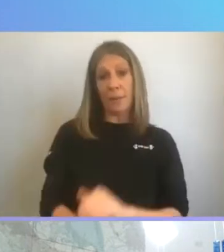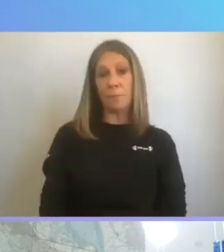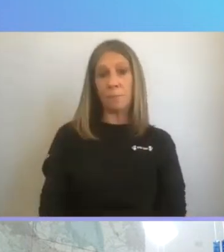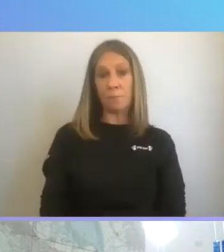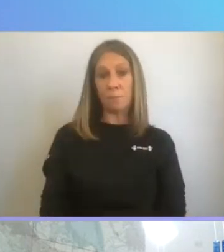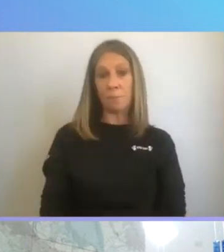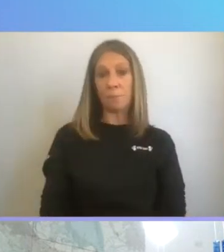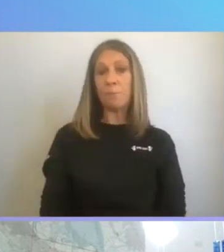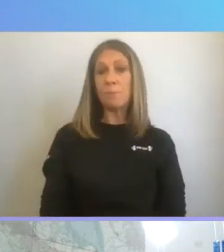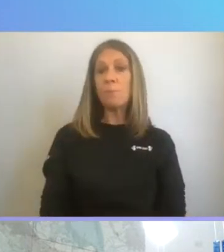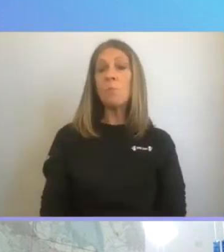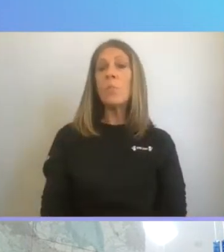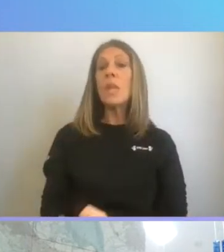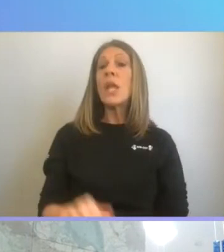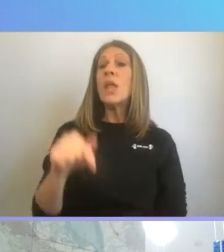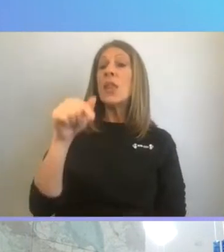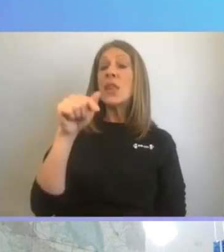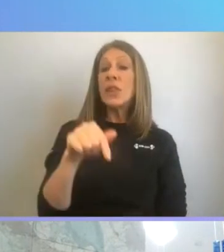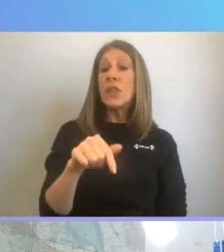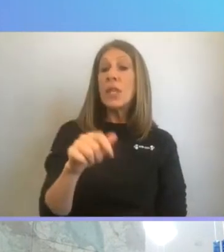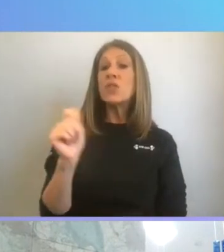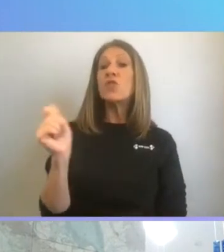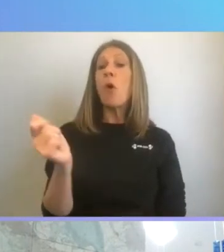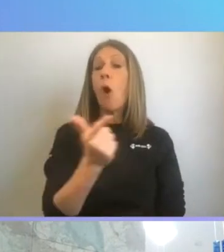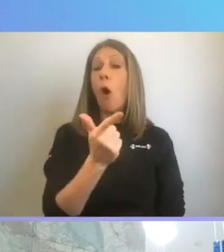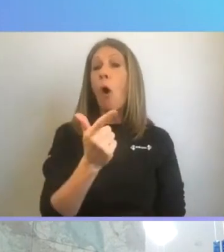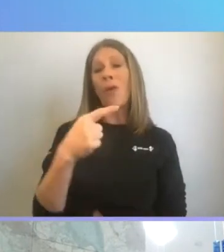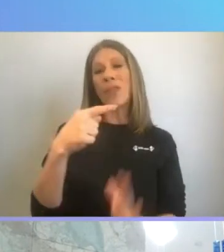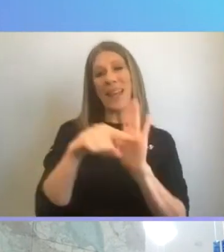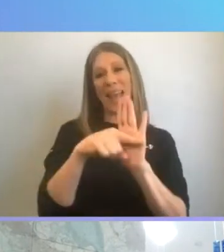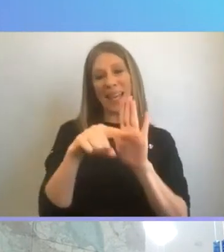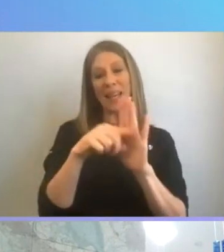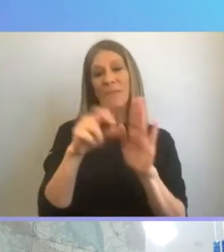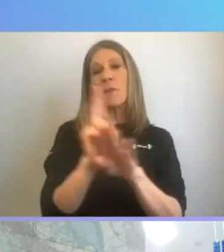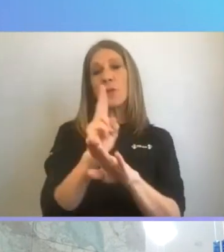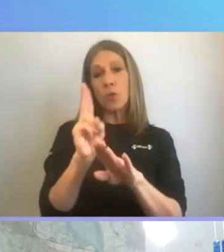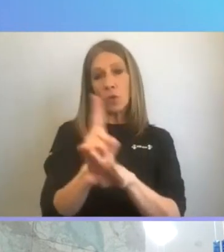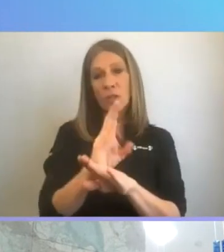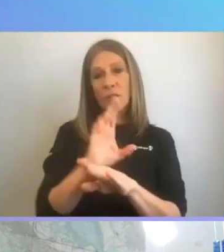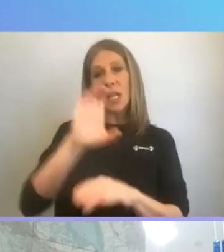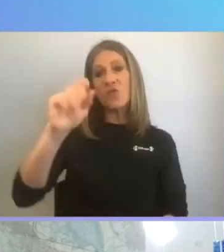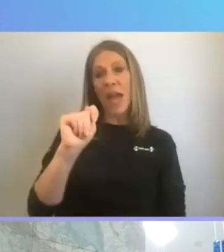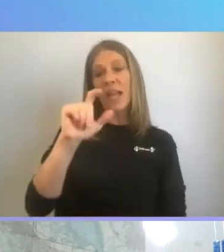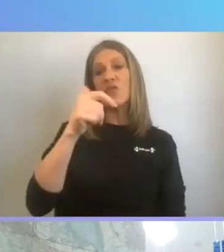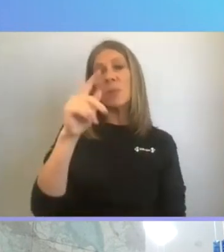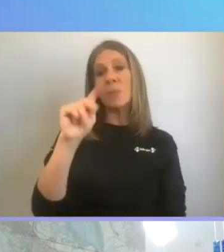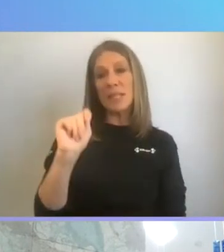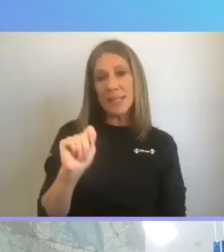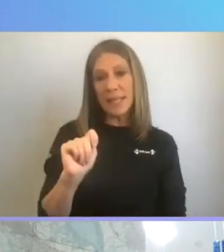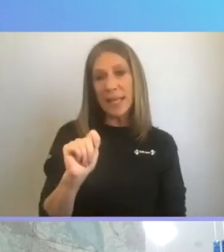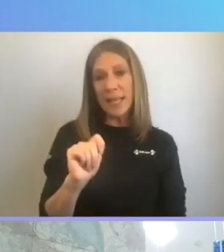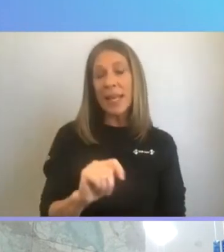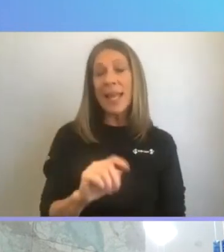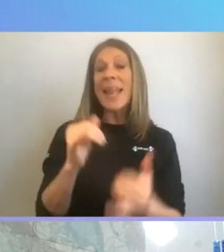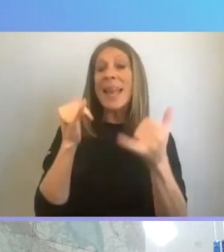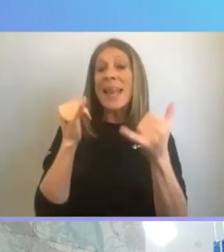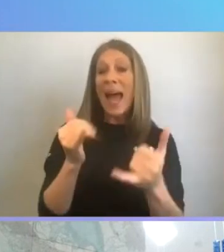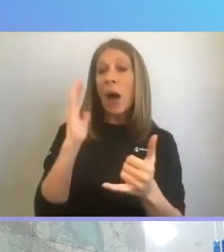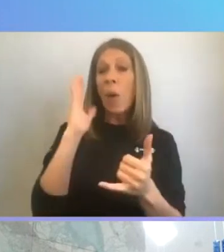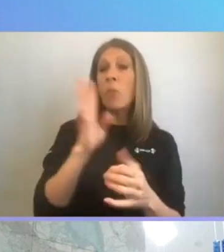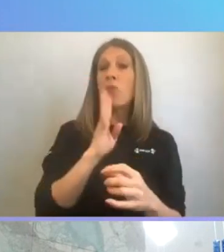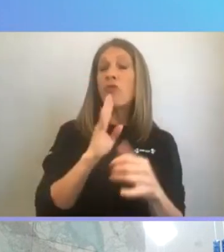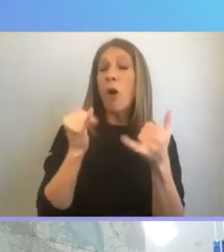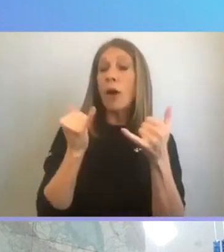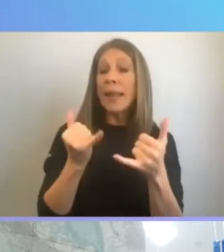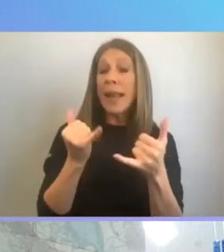So these are all drawbacks of using ChatGPT. Now I'm going to talk now